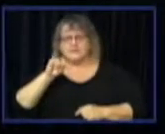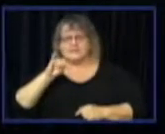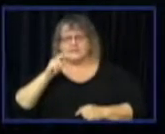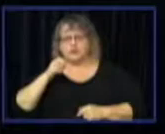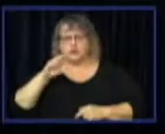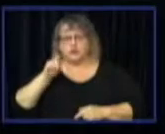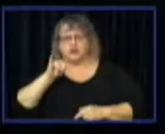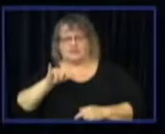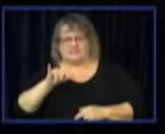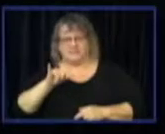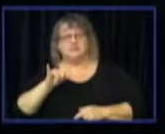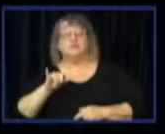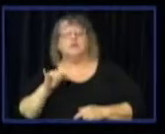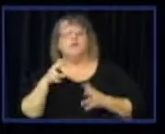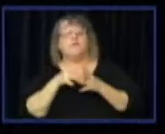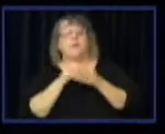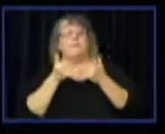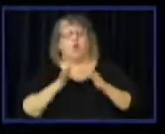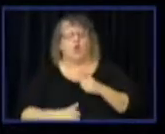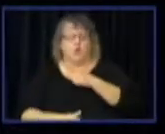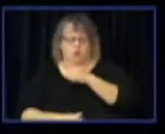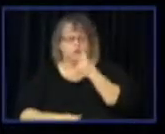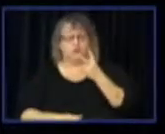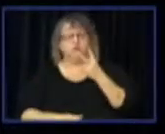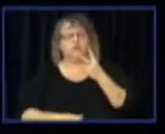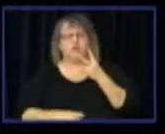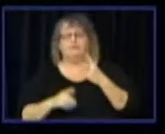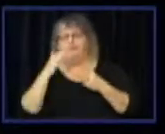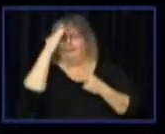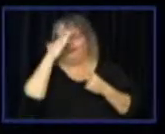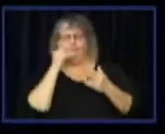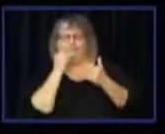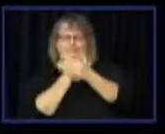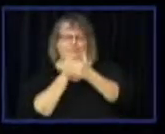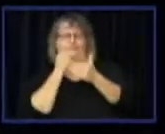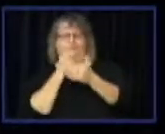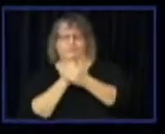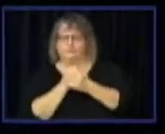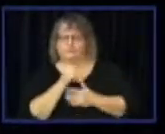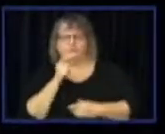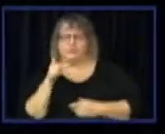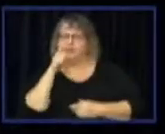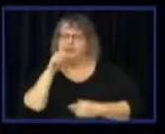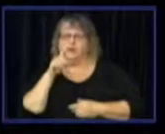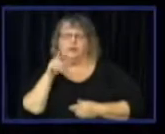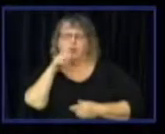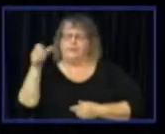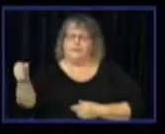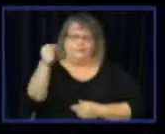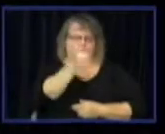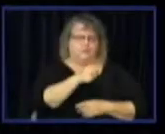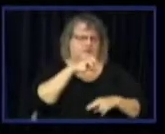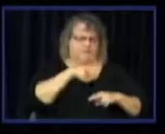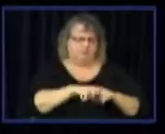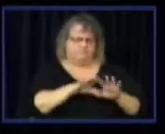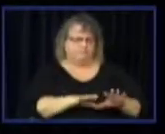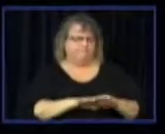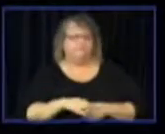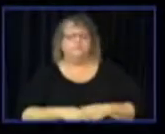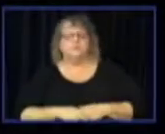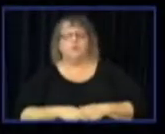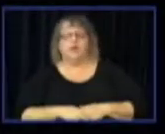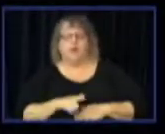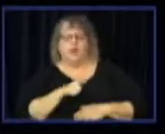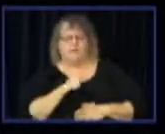a football player in town actually had 2 concussions during a game and wasn't pulled out right away. And then he